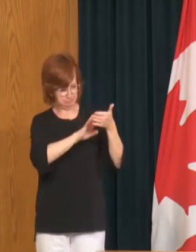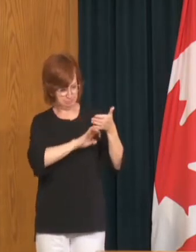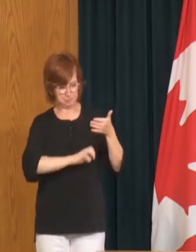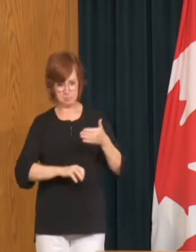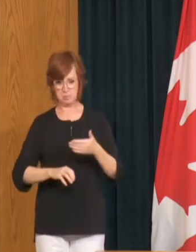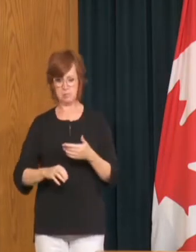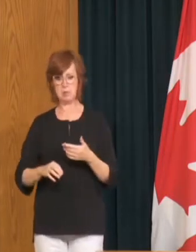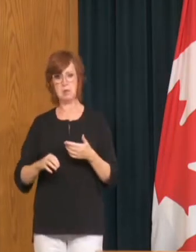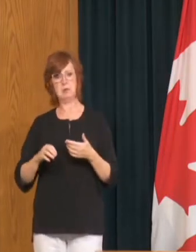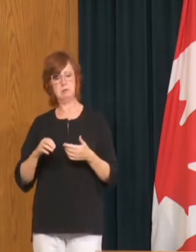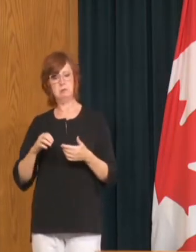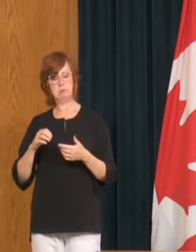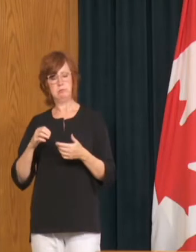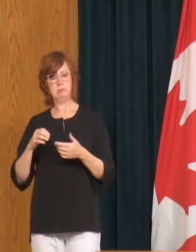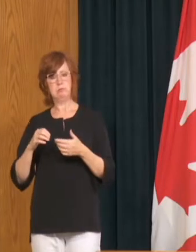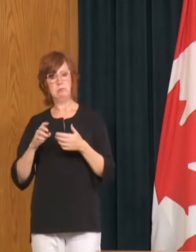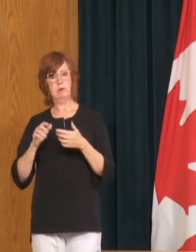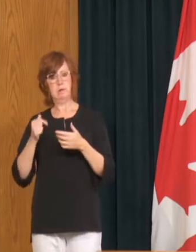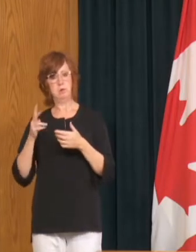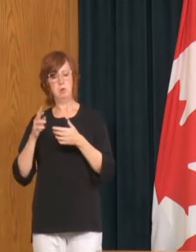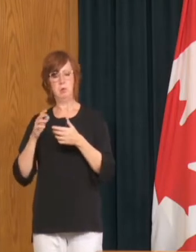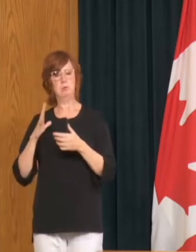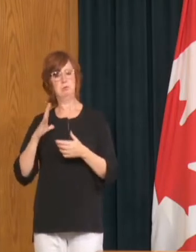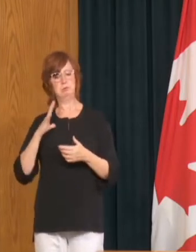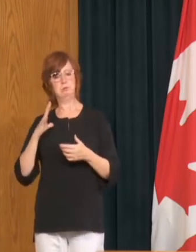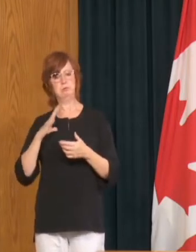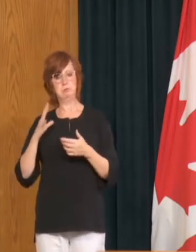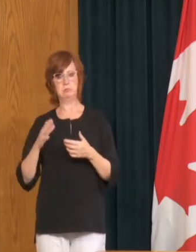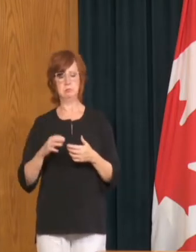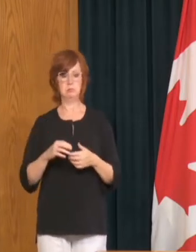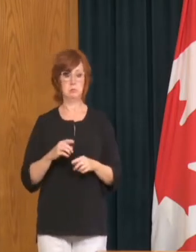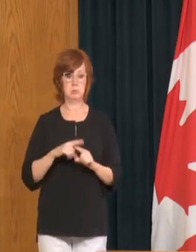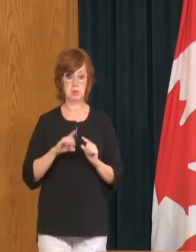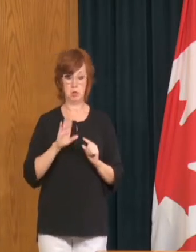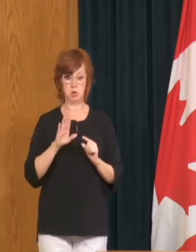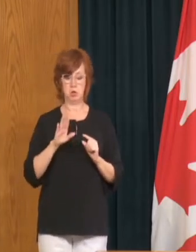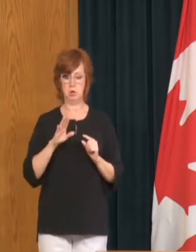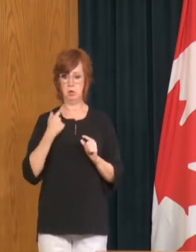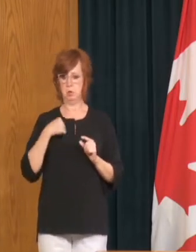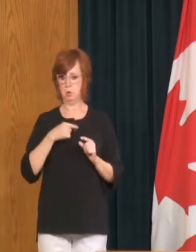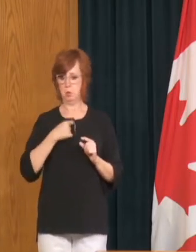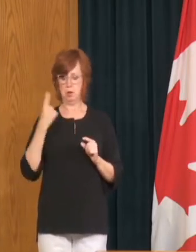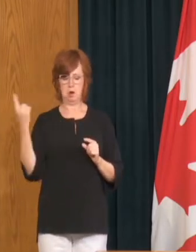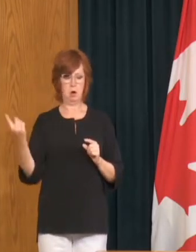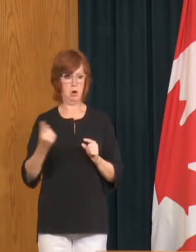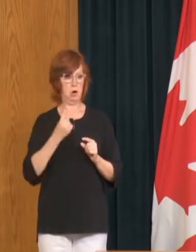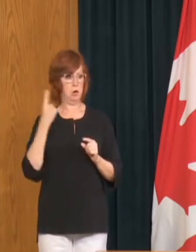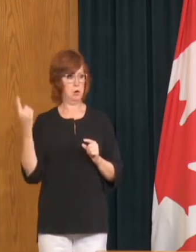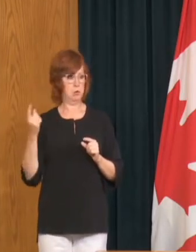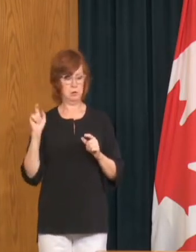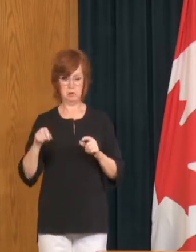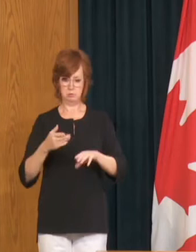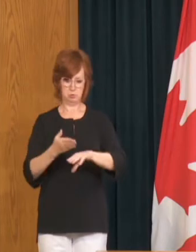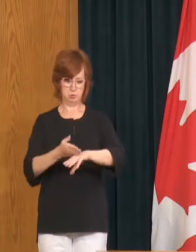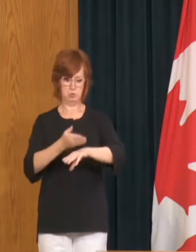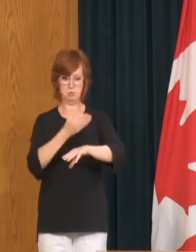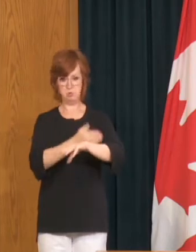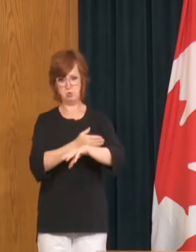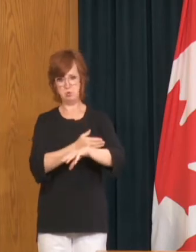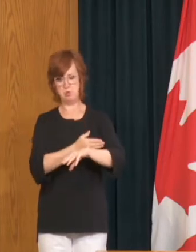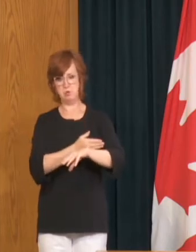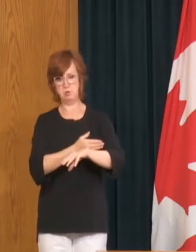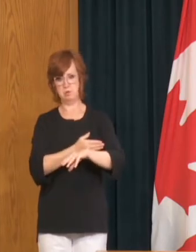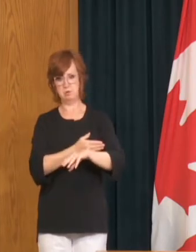your original question around how we conduct ourselves in the House, we constantly need to strive to do better. This isn't the